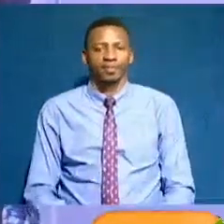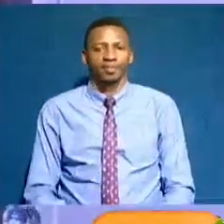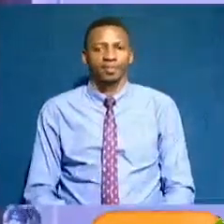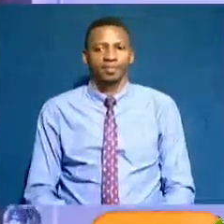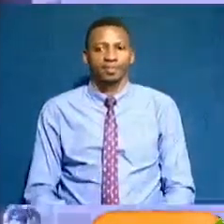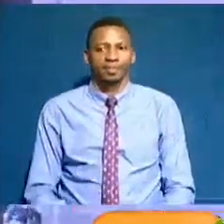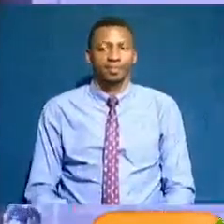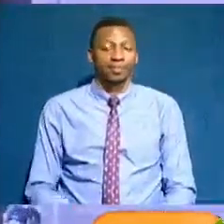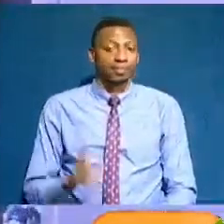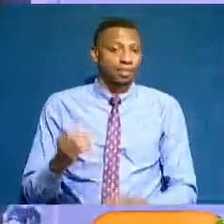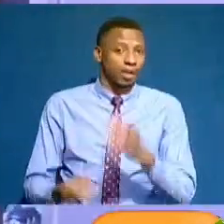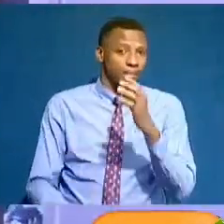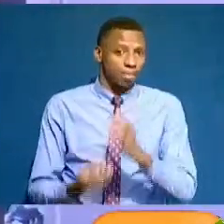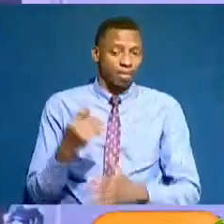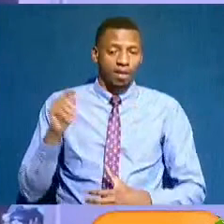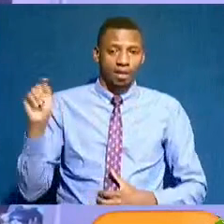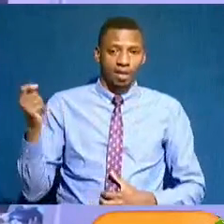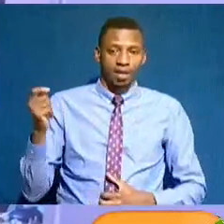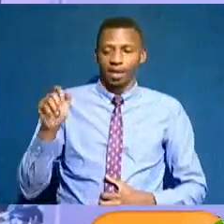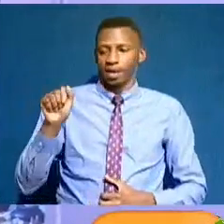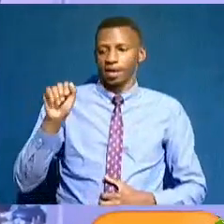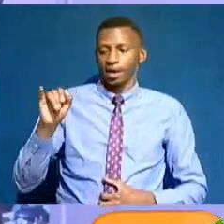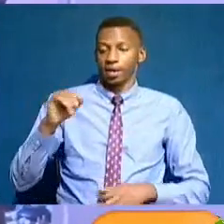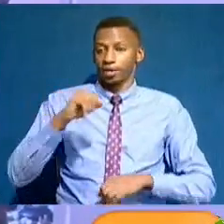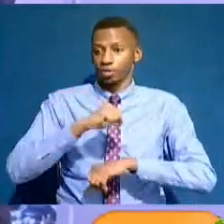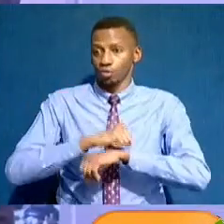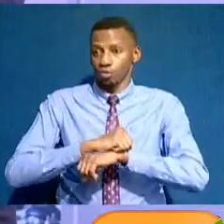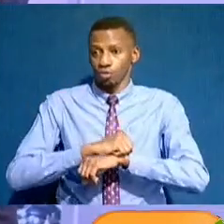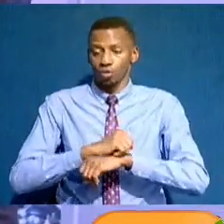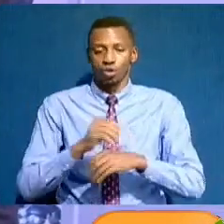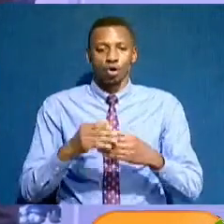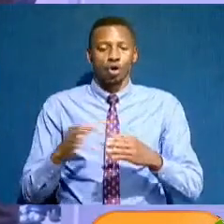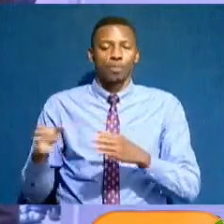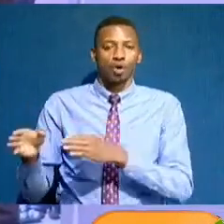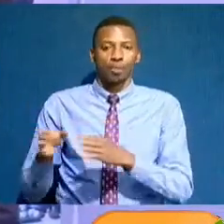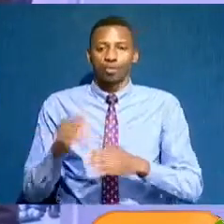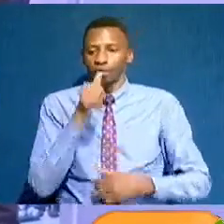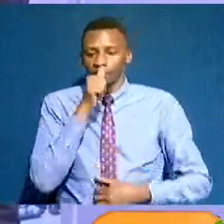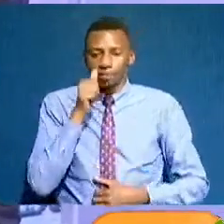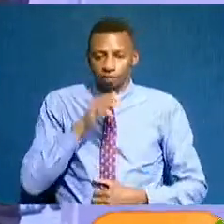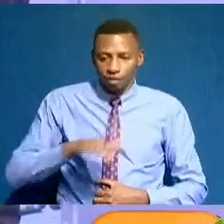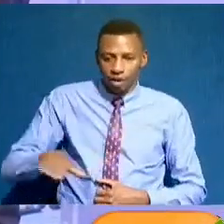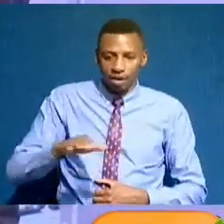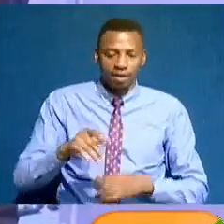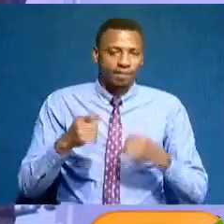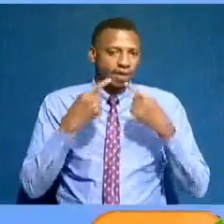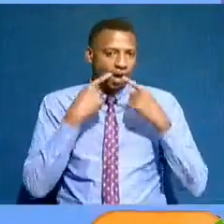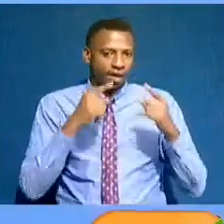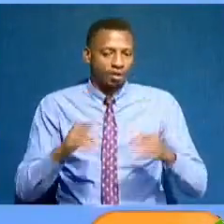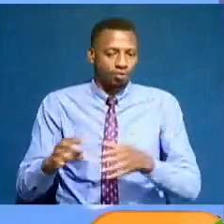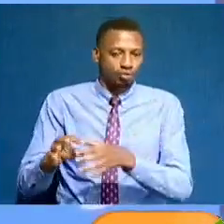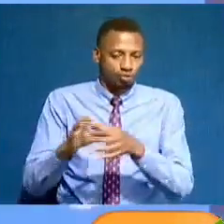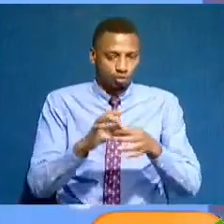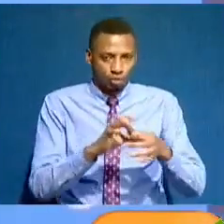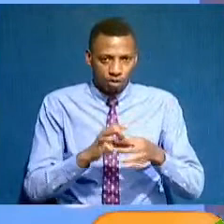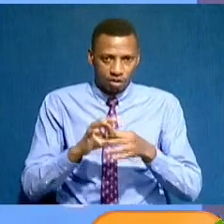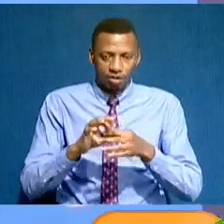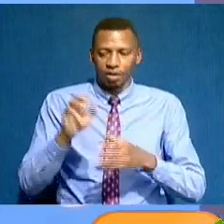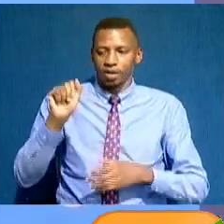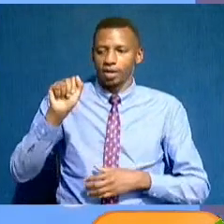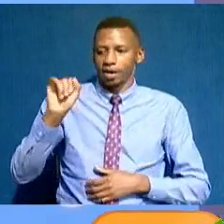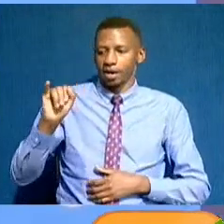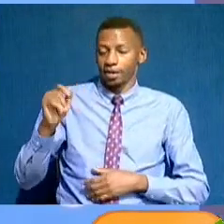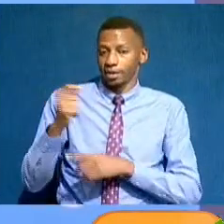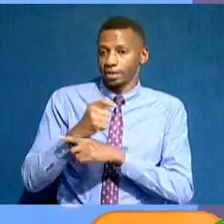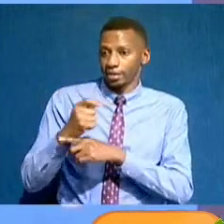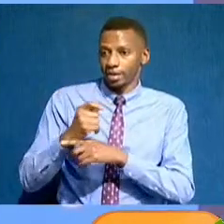The launch of the Kenya AI Skill Alliance, KAISA, now paves the way for the private sector to enhance collaboration in AI training with Microsoft, which has